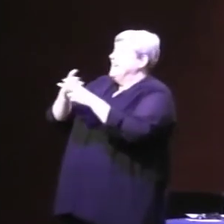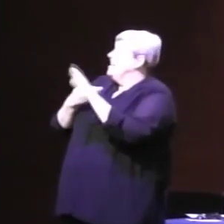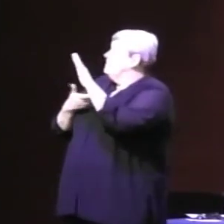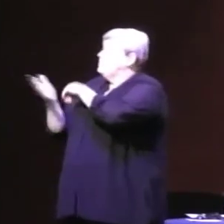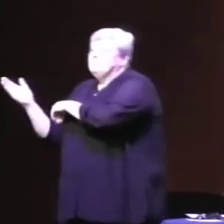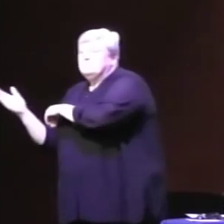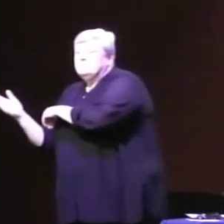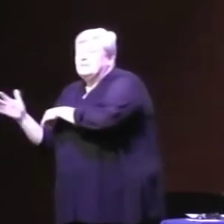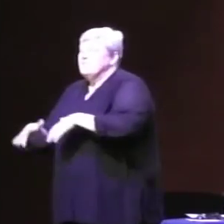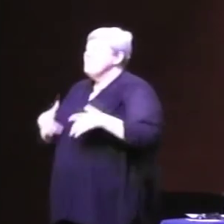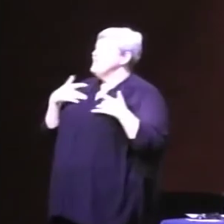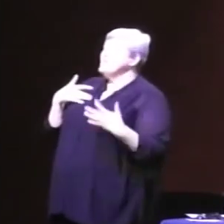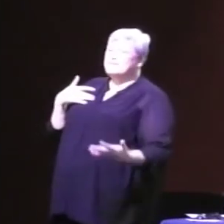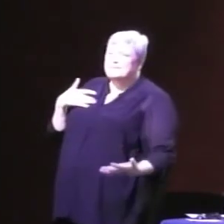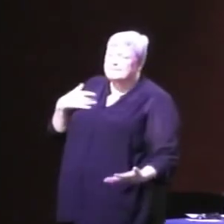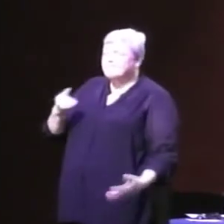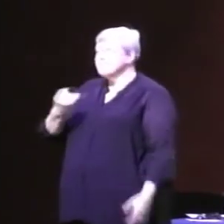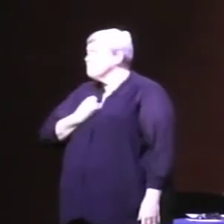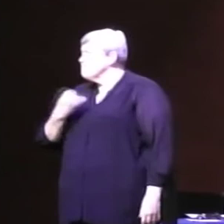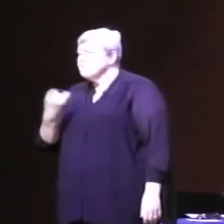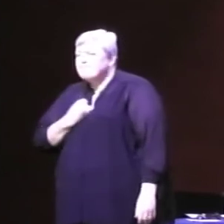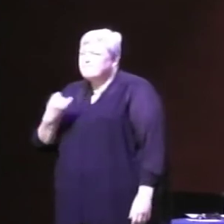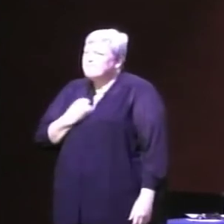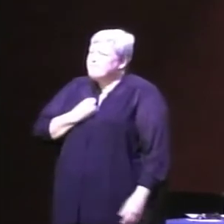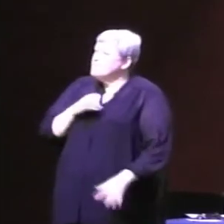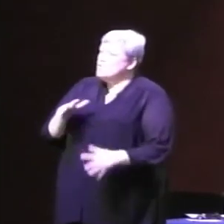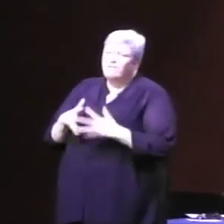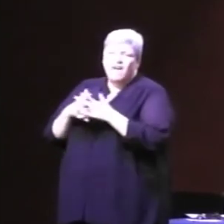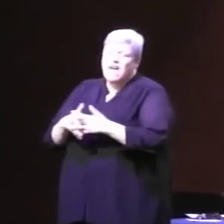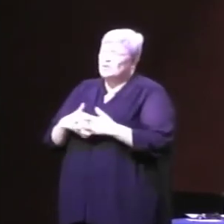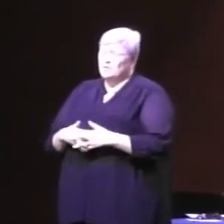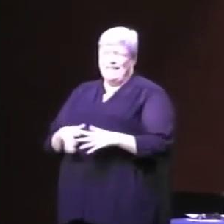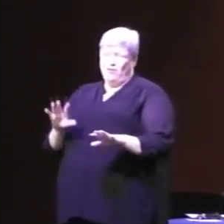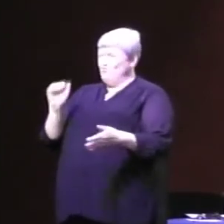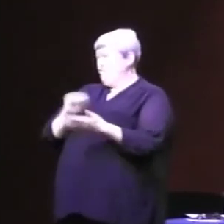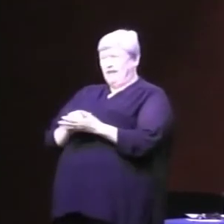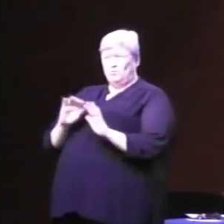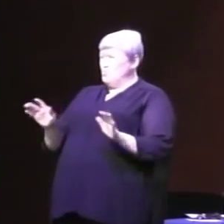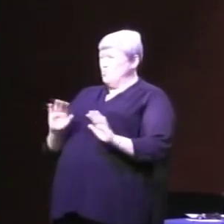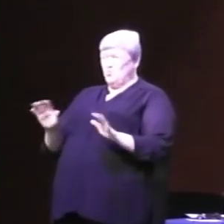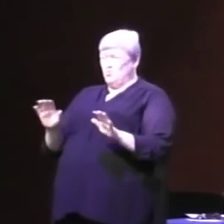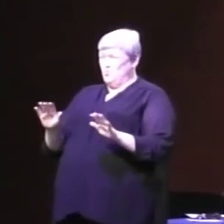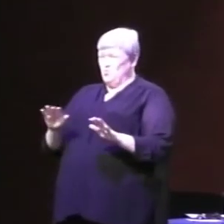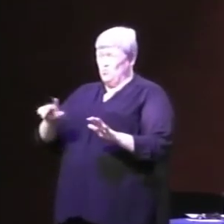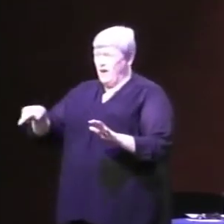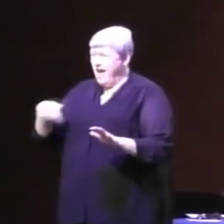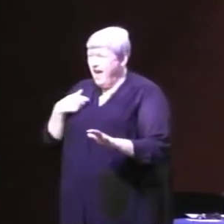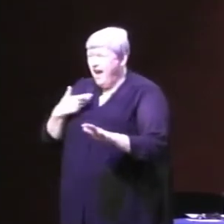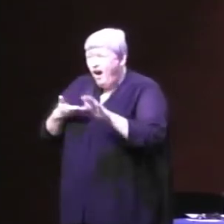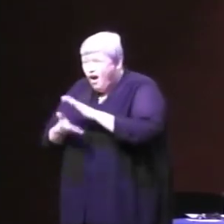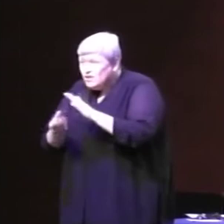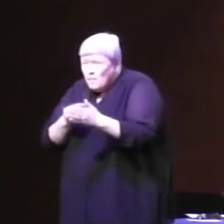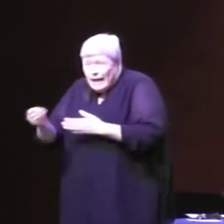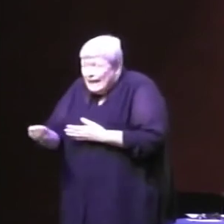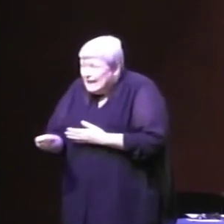away feeling very guilty and undervalued. That's not the job our underpaid